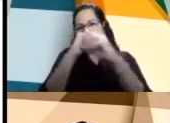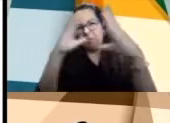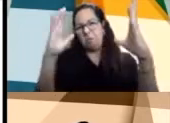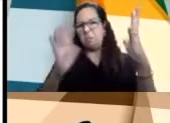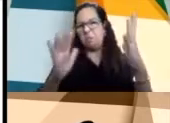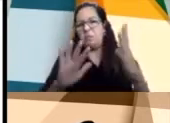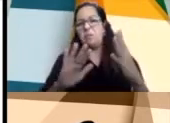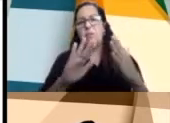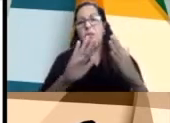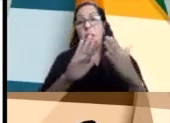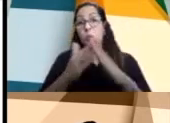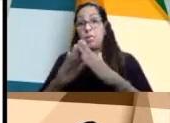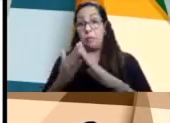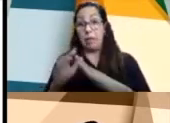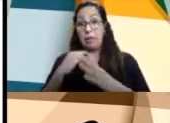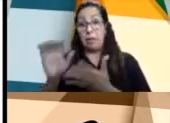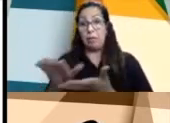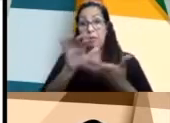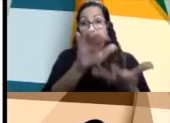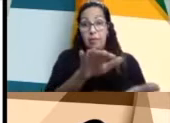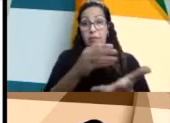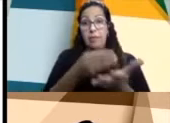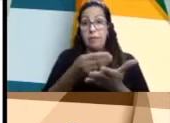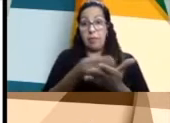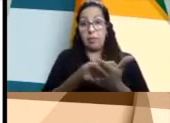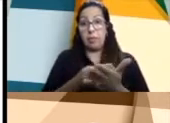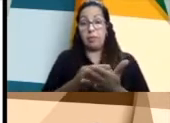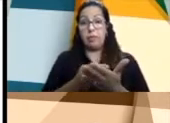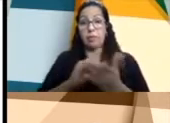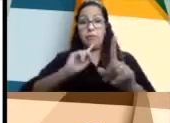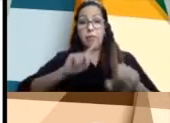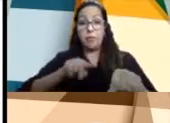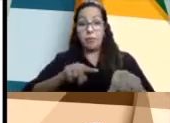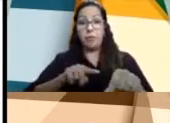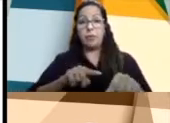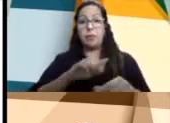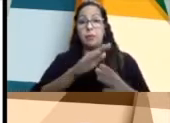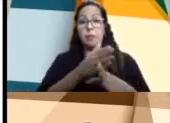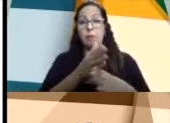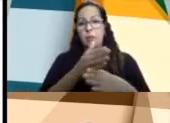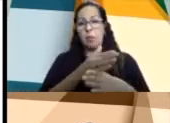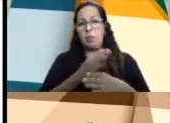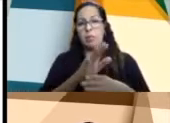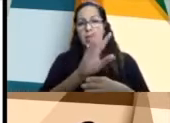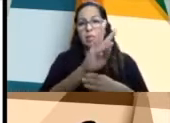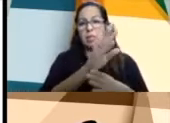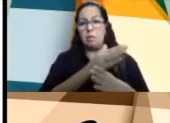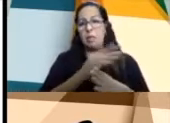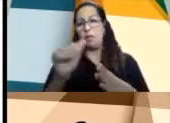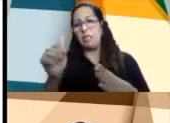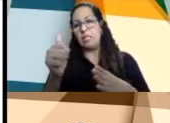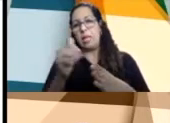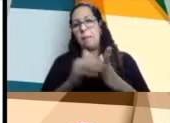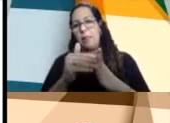municipalities that receive the funding notification are between 6 millions and 20 millions for this first